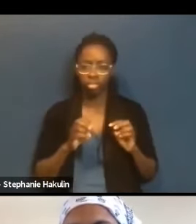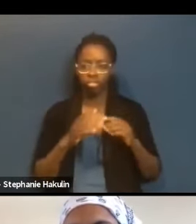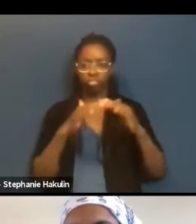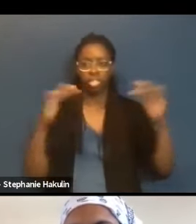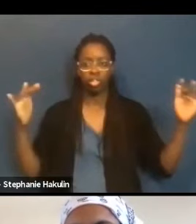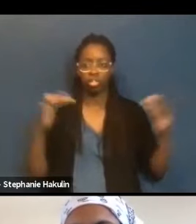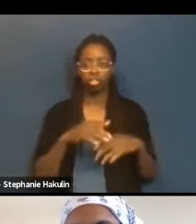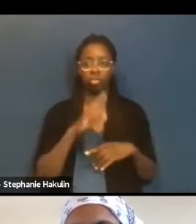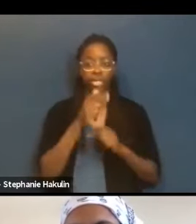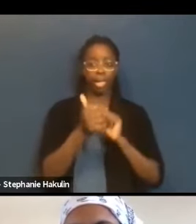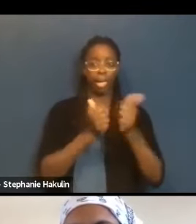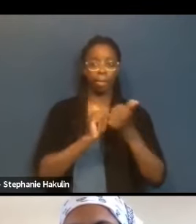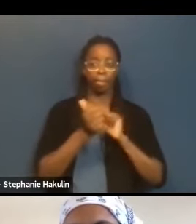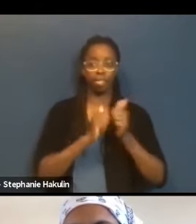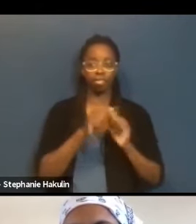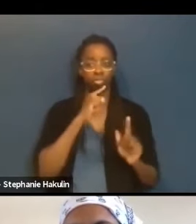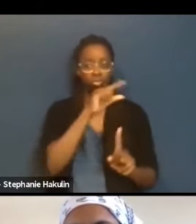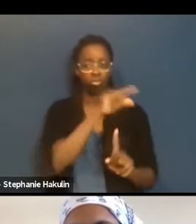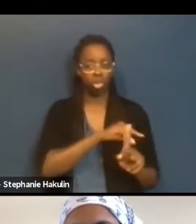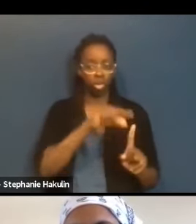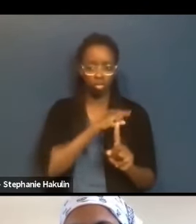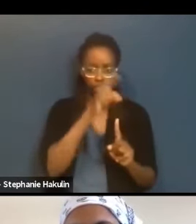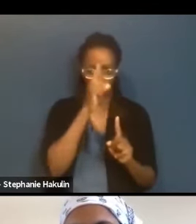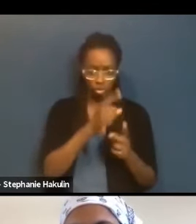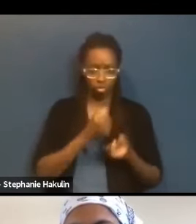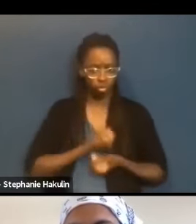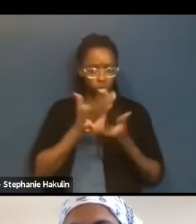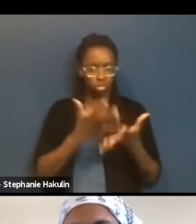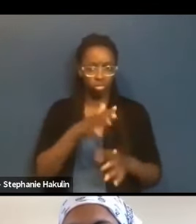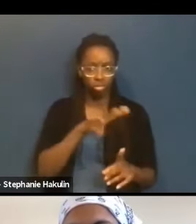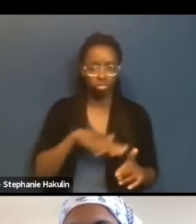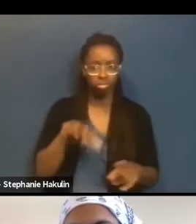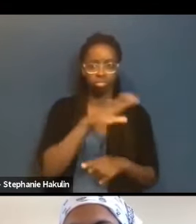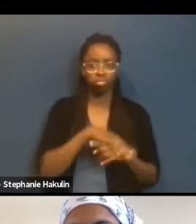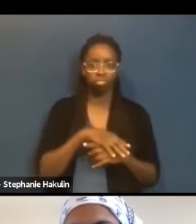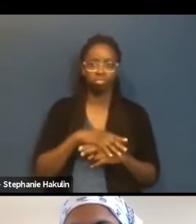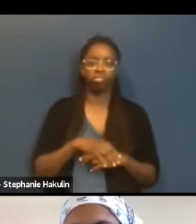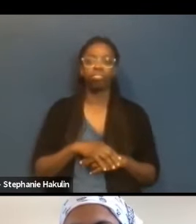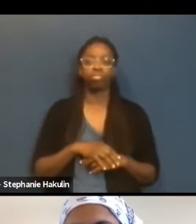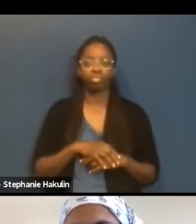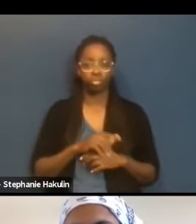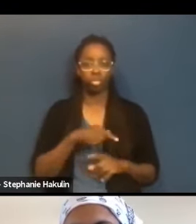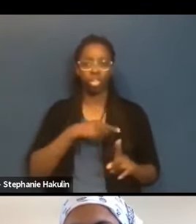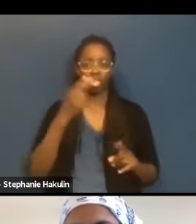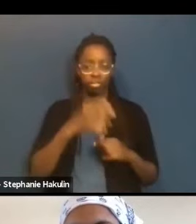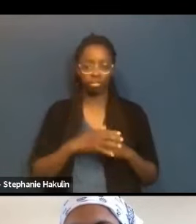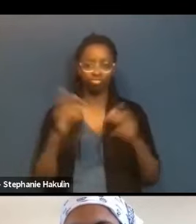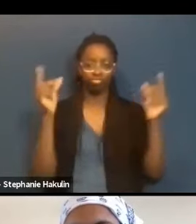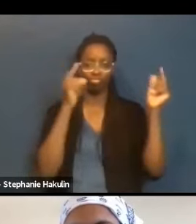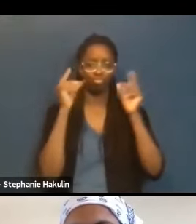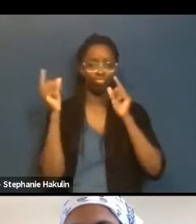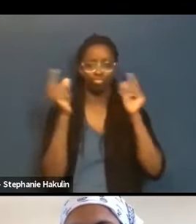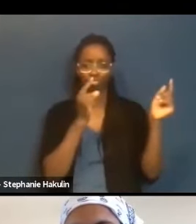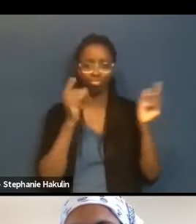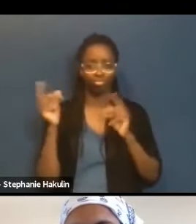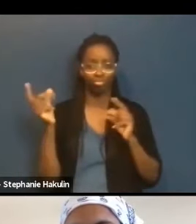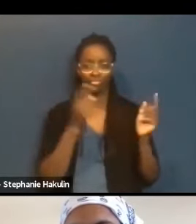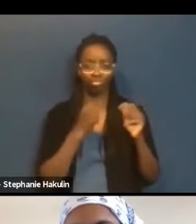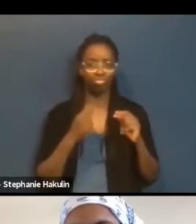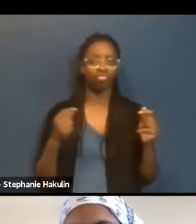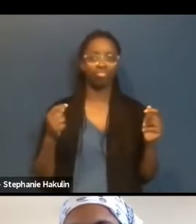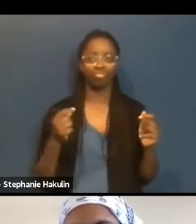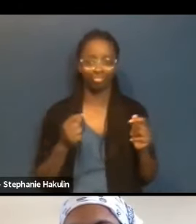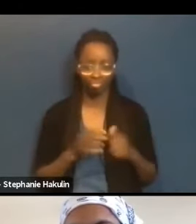the poems is incredibly high. Yeah, snaps all around. Much, much, much love to all the poets. Listen, we have one